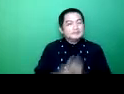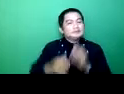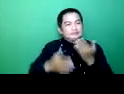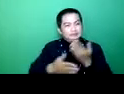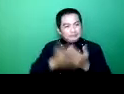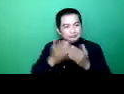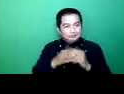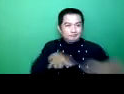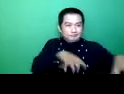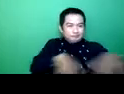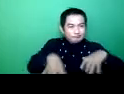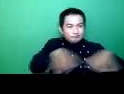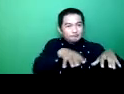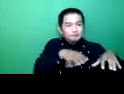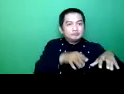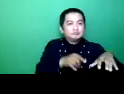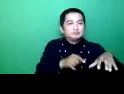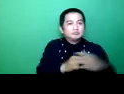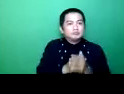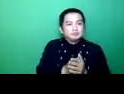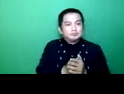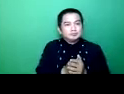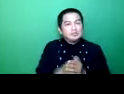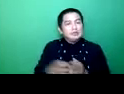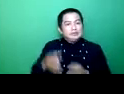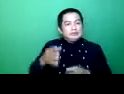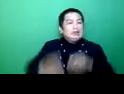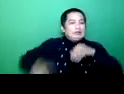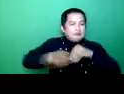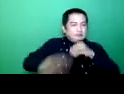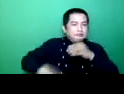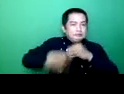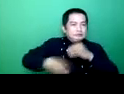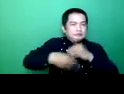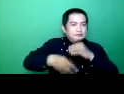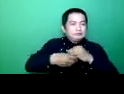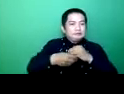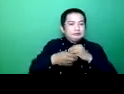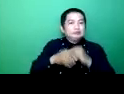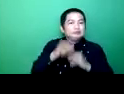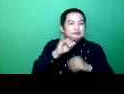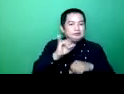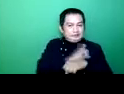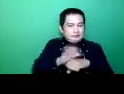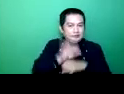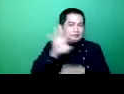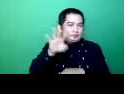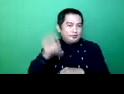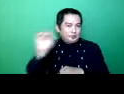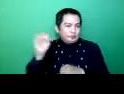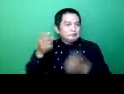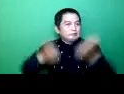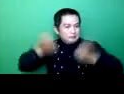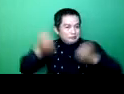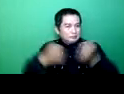of converting these systems to a digital form drives Industry 4.0 further. It means that, okay, we